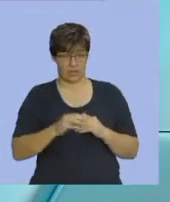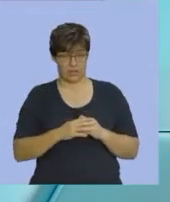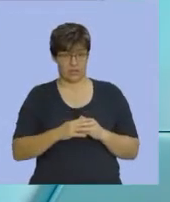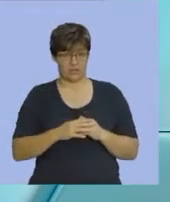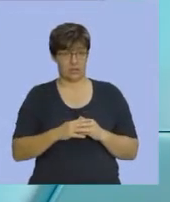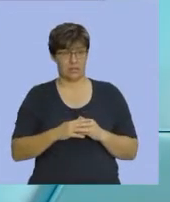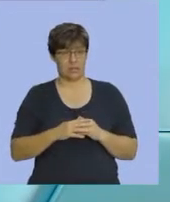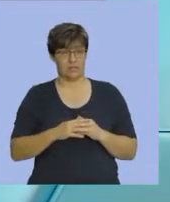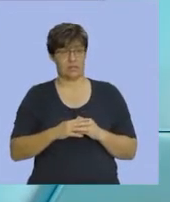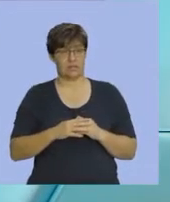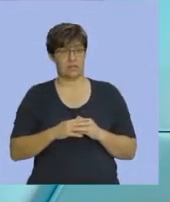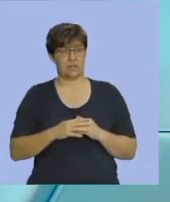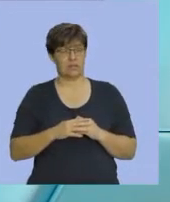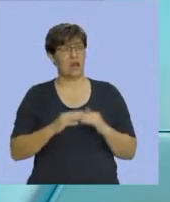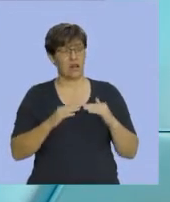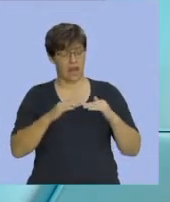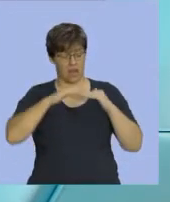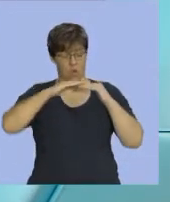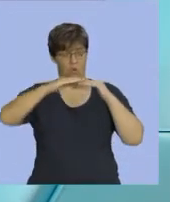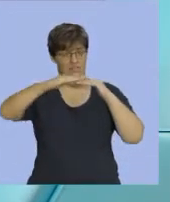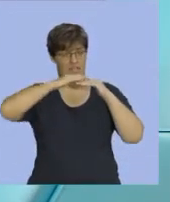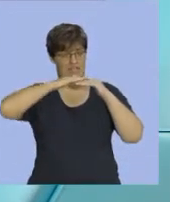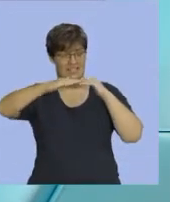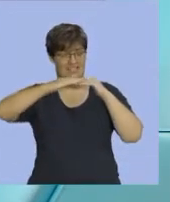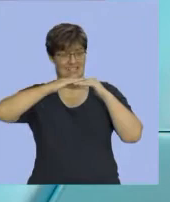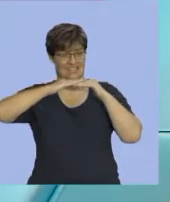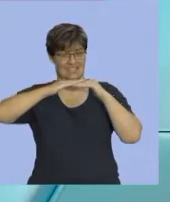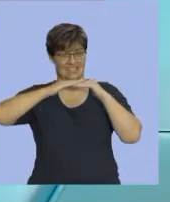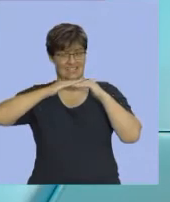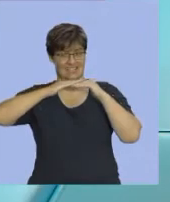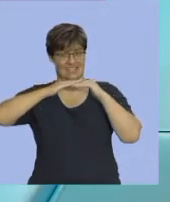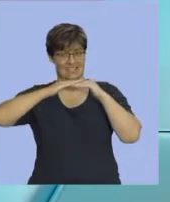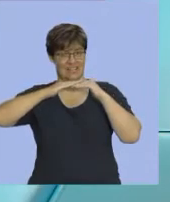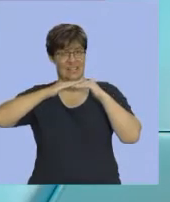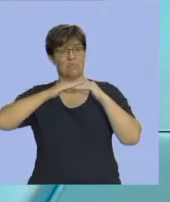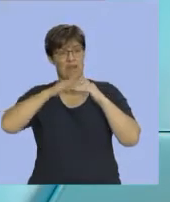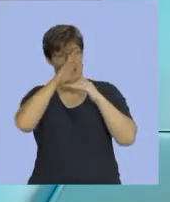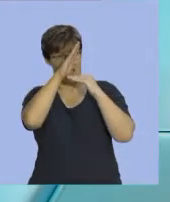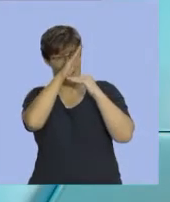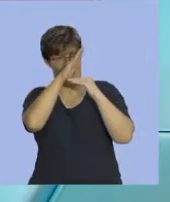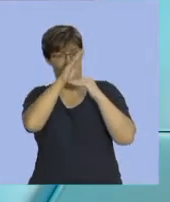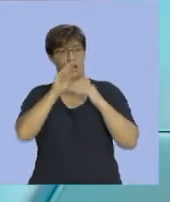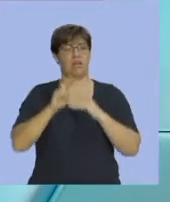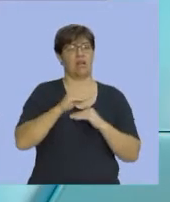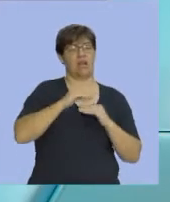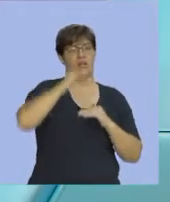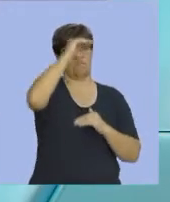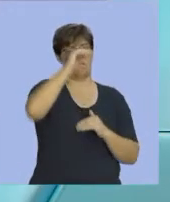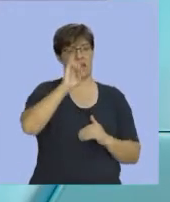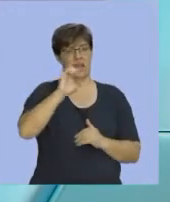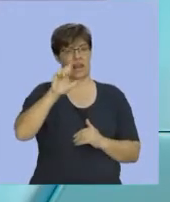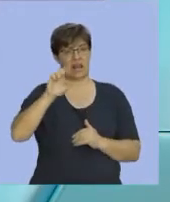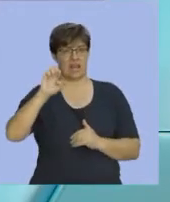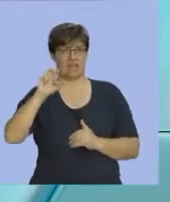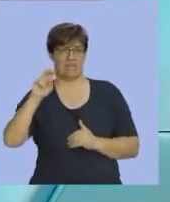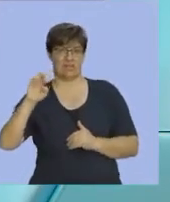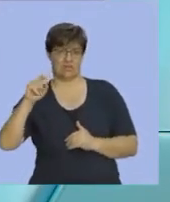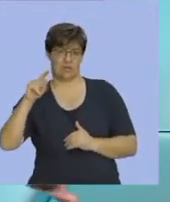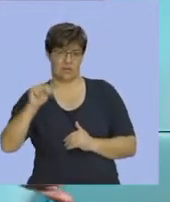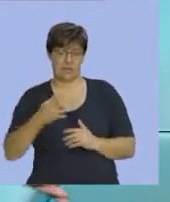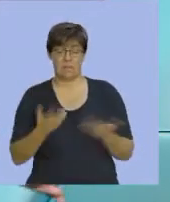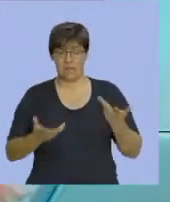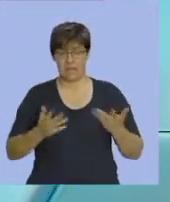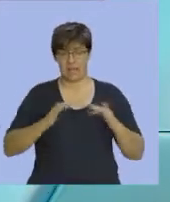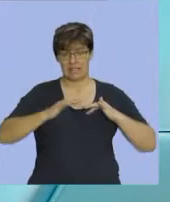you're looking at the stars with, and it is making with the horizontal surface, it is called the angle of elevation.